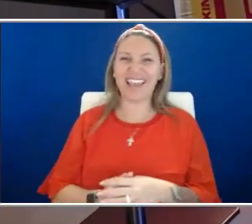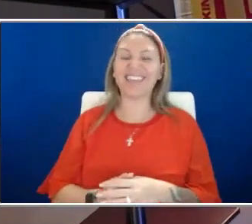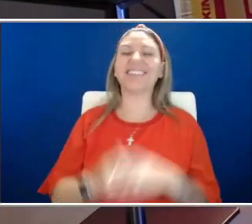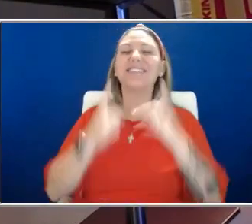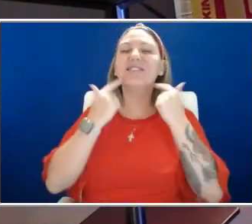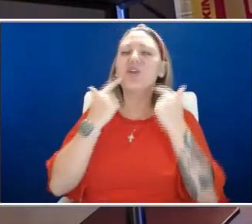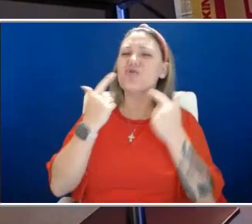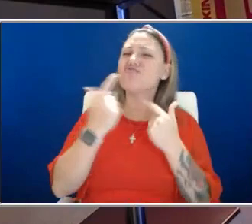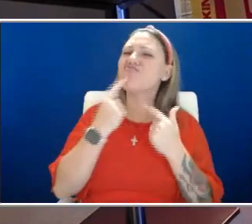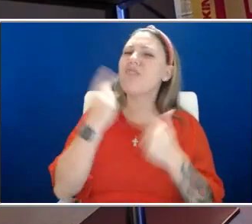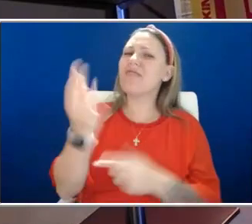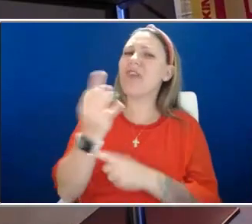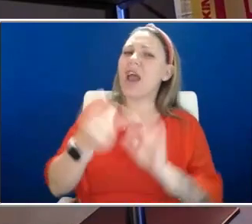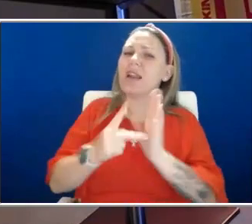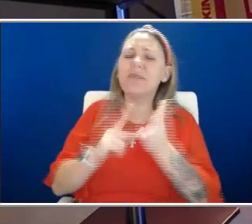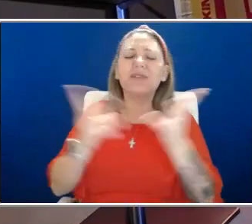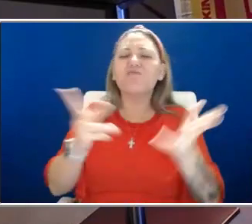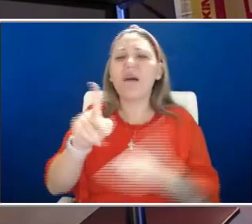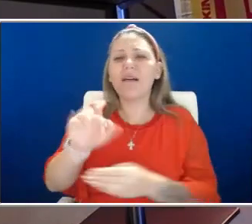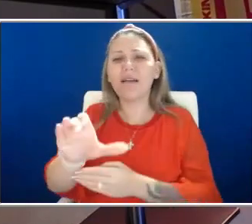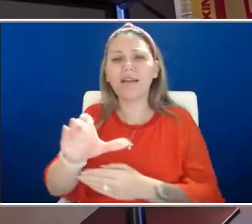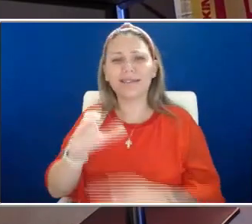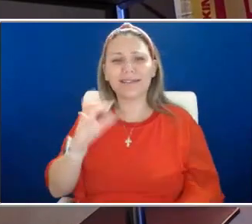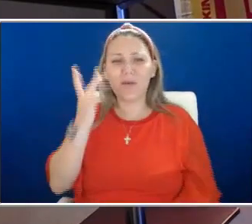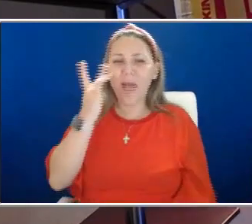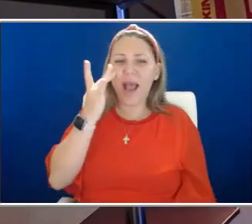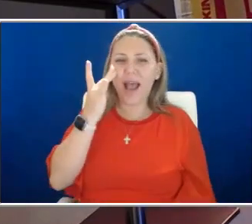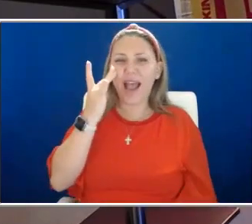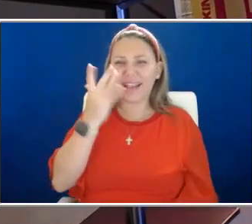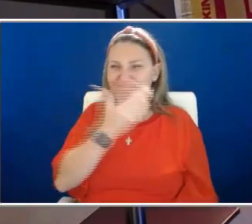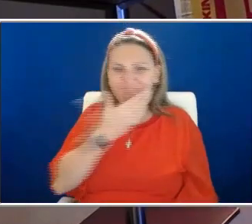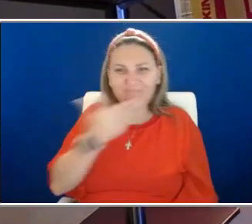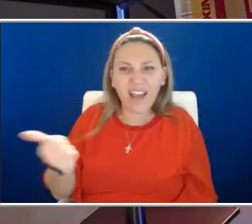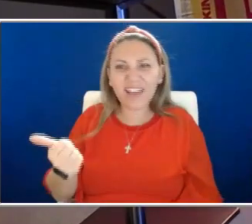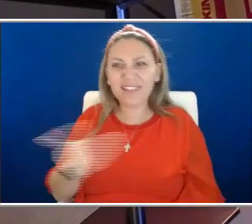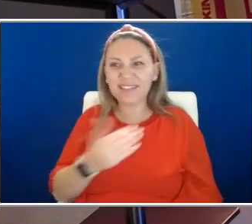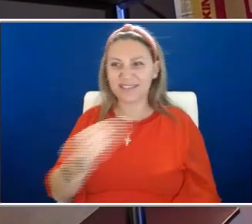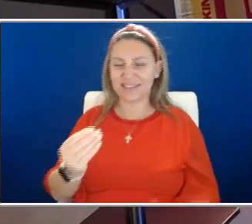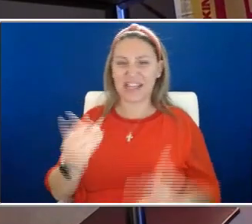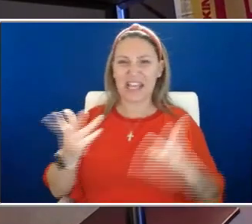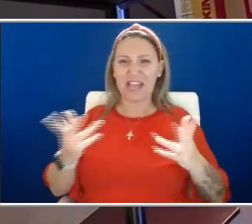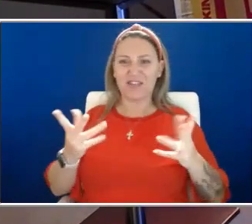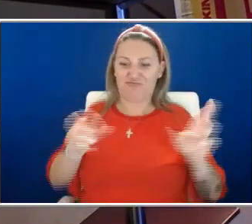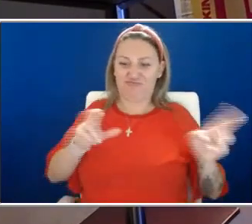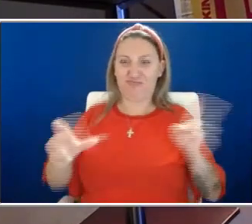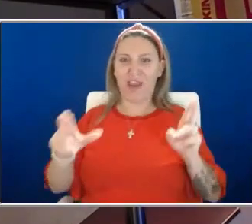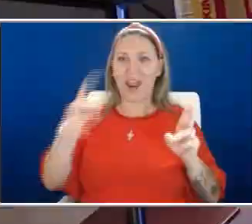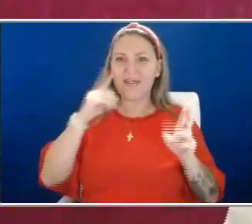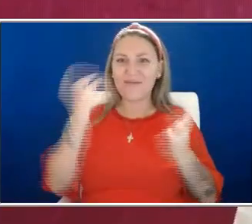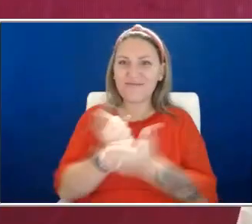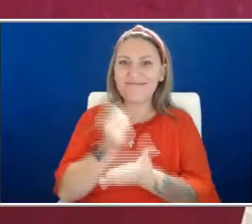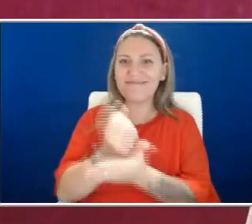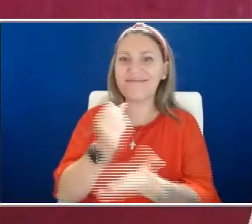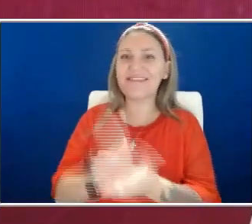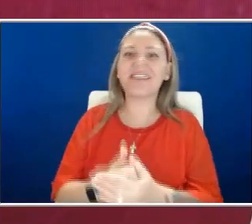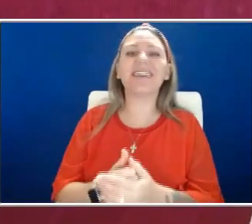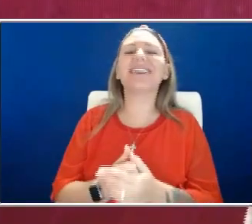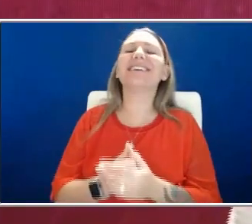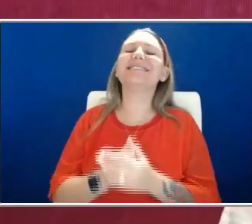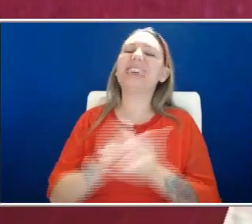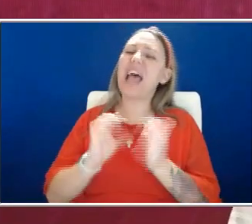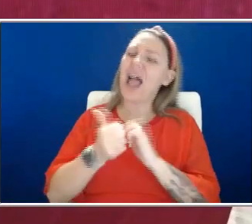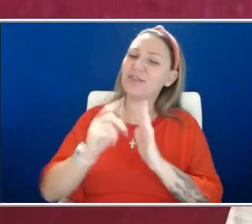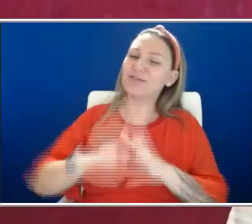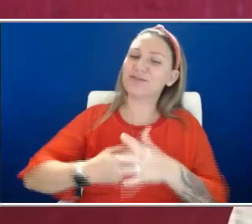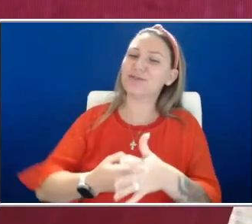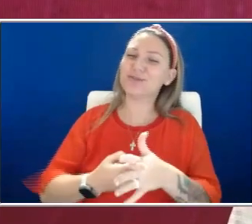mean to Kansas City? Why does it it's just the best, and it just kind of gets us ready for the wins? It's a way to signal off